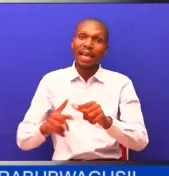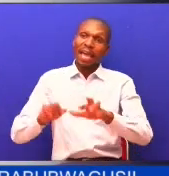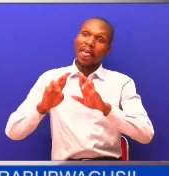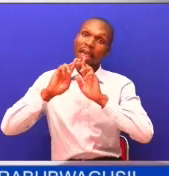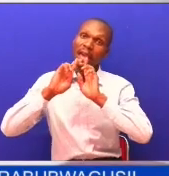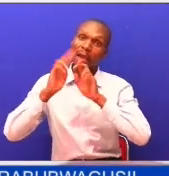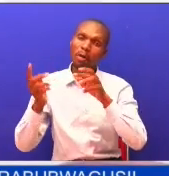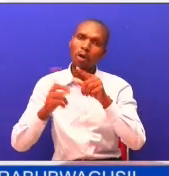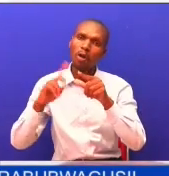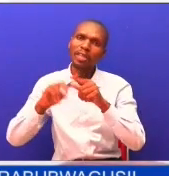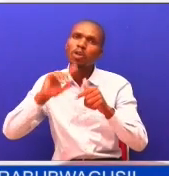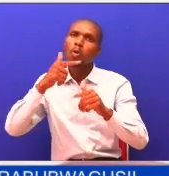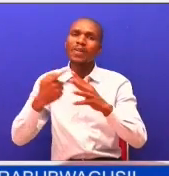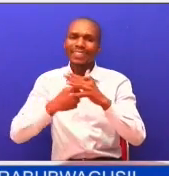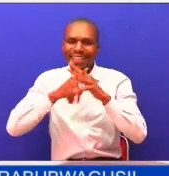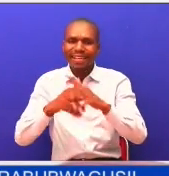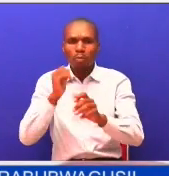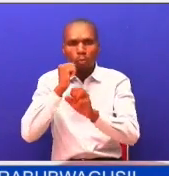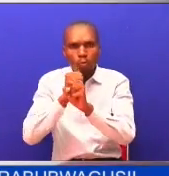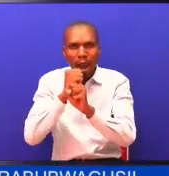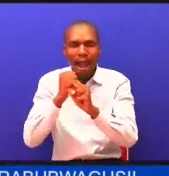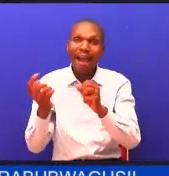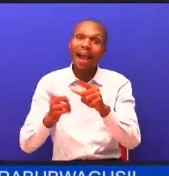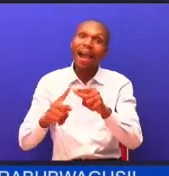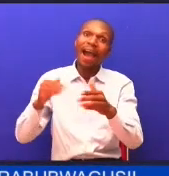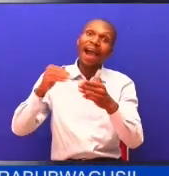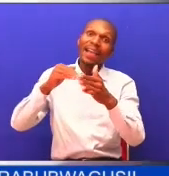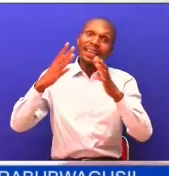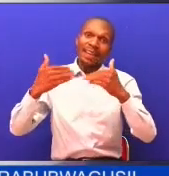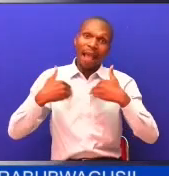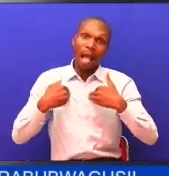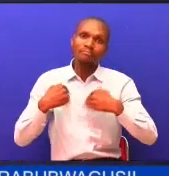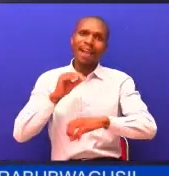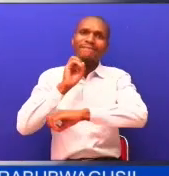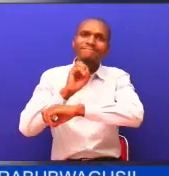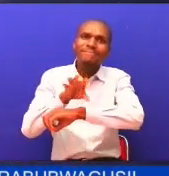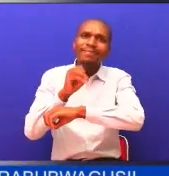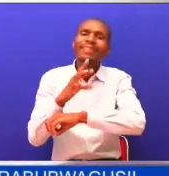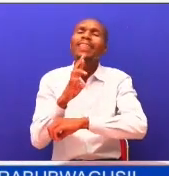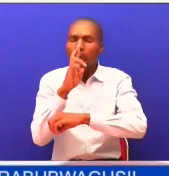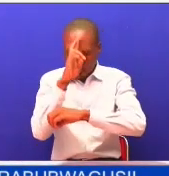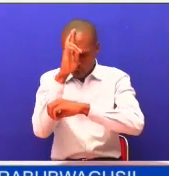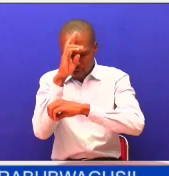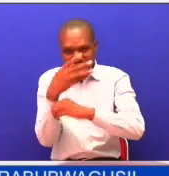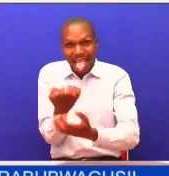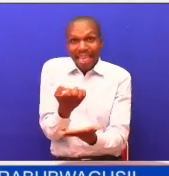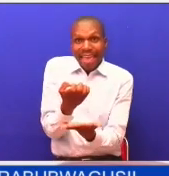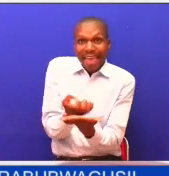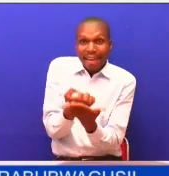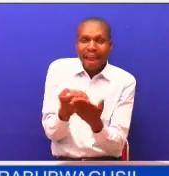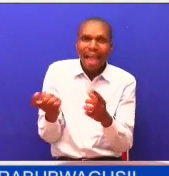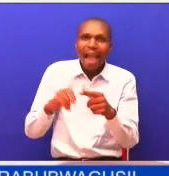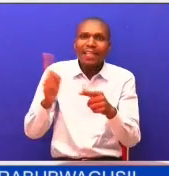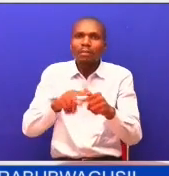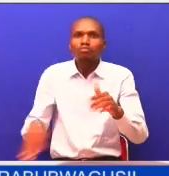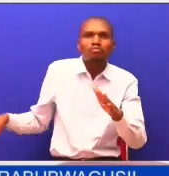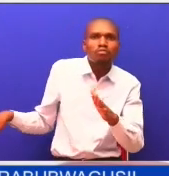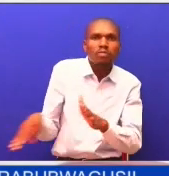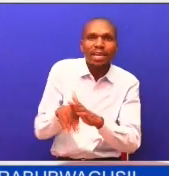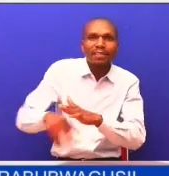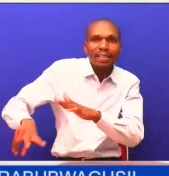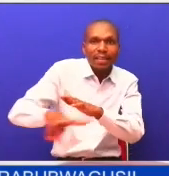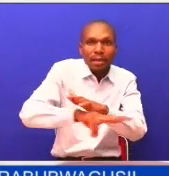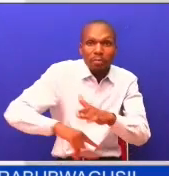betebuna omuchaki wumusoda uyu omuske Siocha. Nigo aere irechi sababu chibuwa tubulito. Voice inekomu Rusi abisi